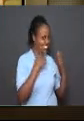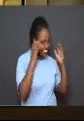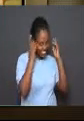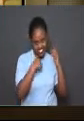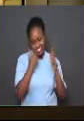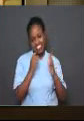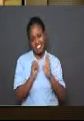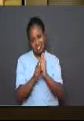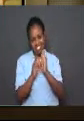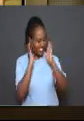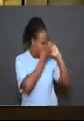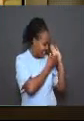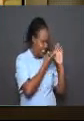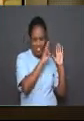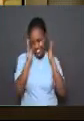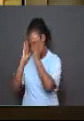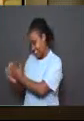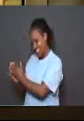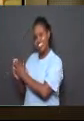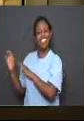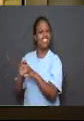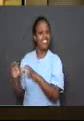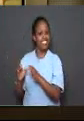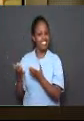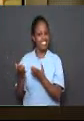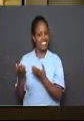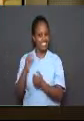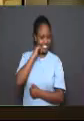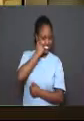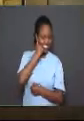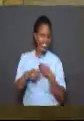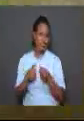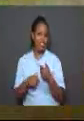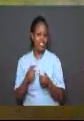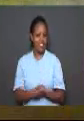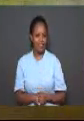body language, such as shifting position or fidgeting.